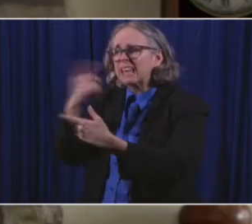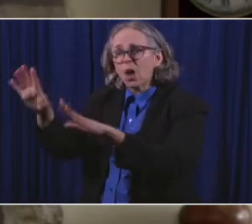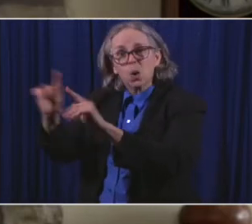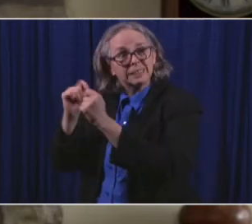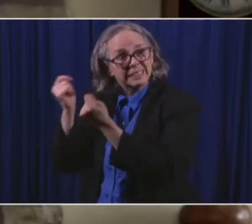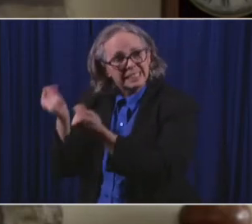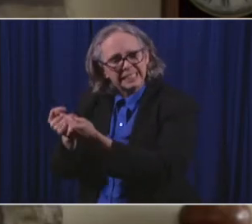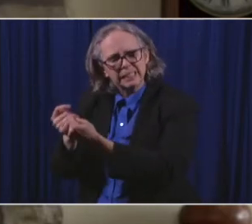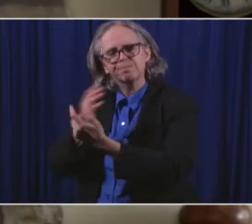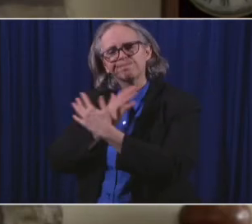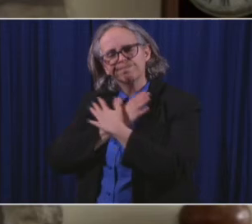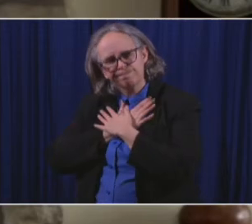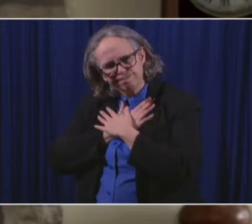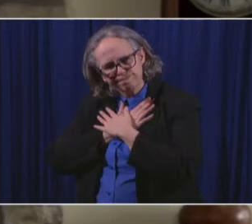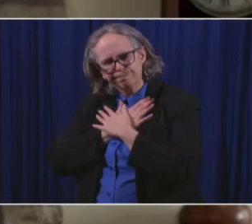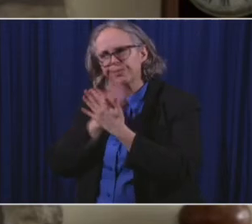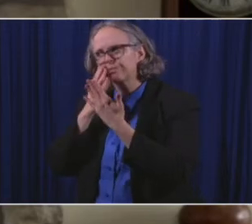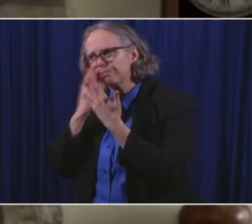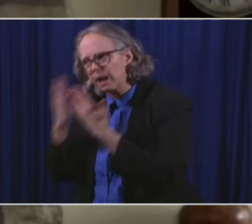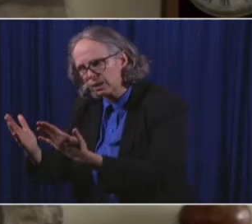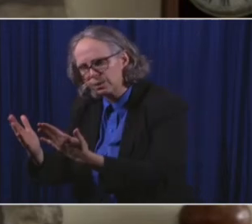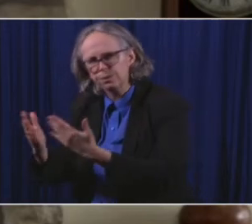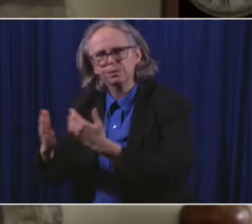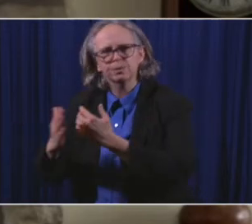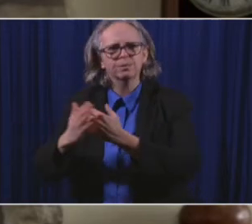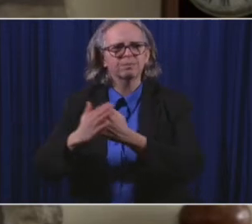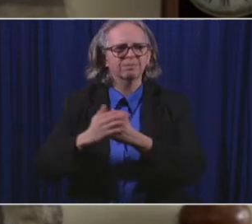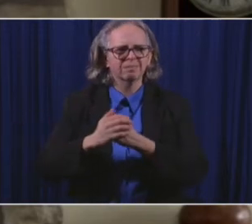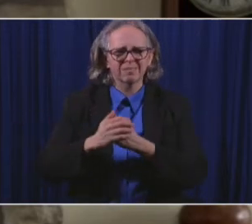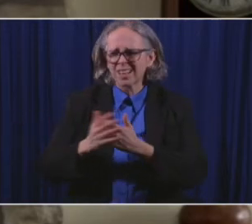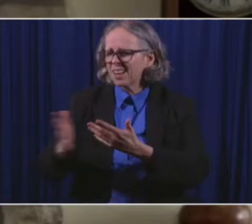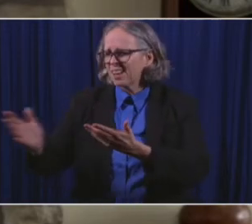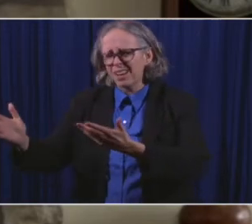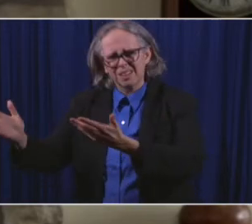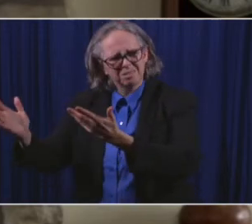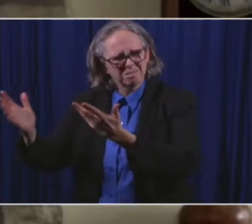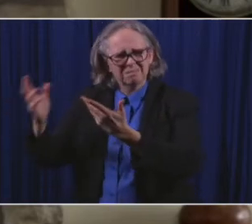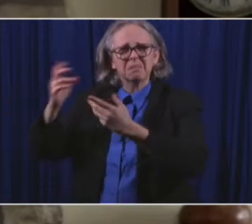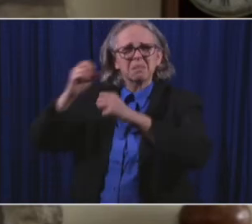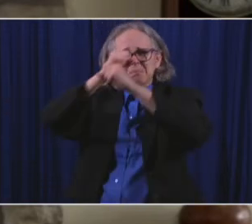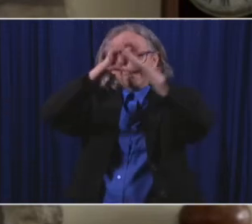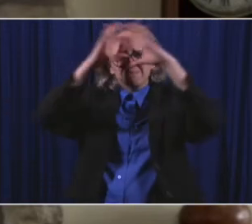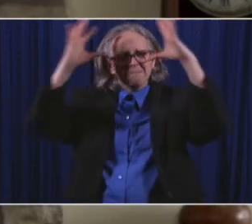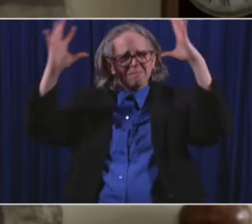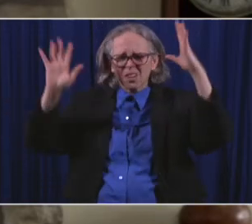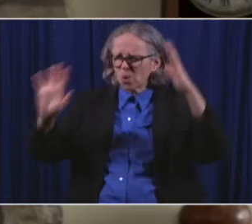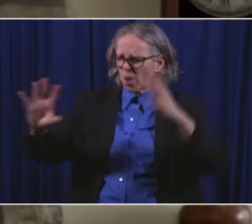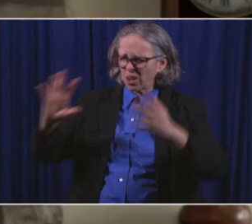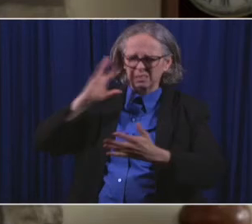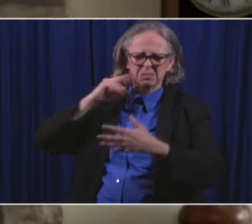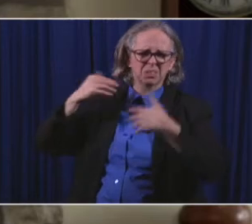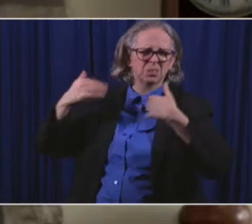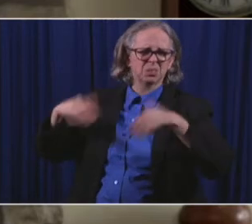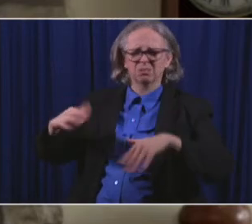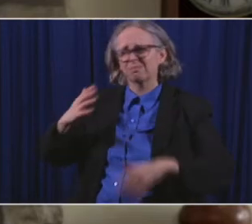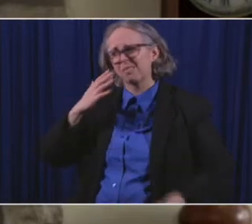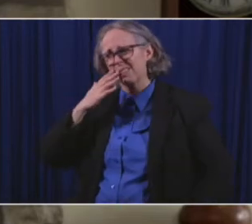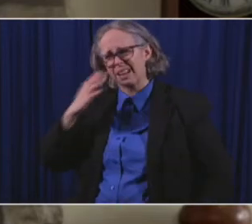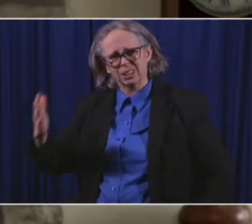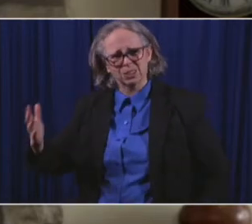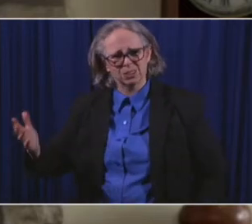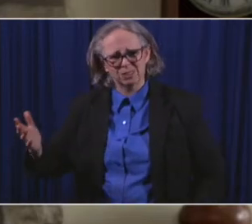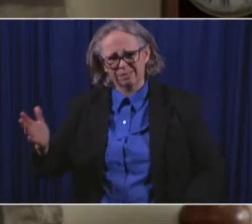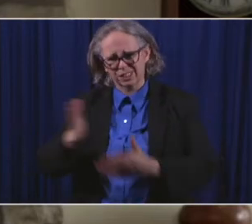it very, very much. And we can only imagine what you guys are going through. But thank you for giving us a little insight